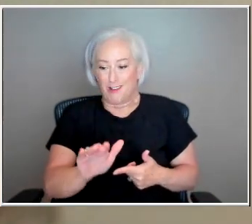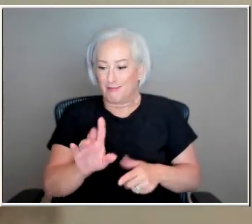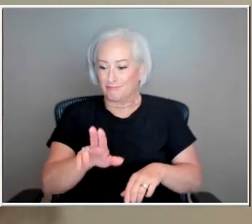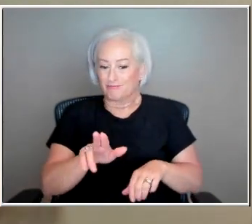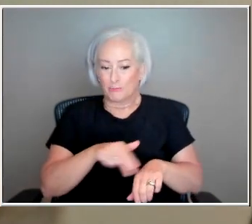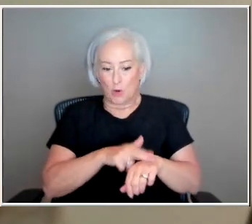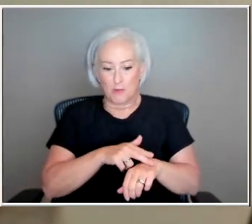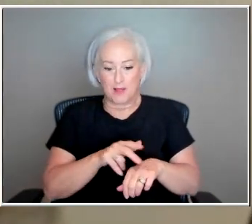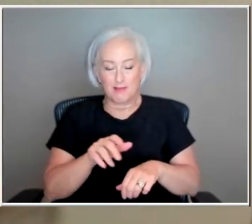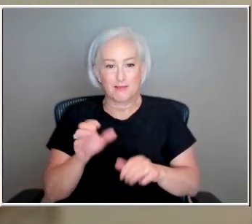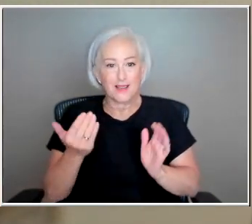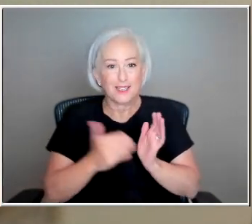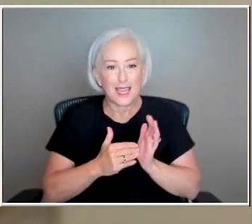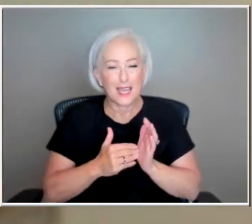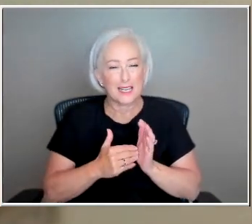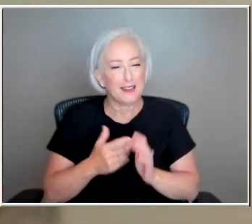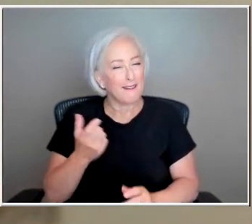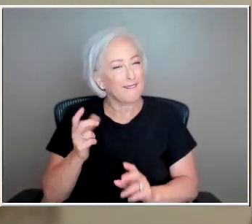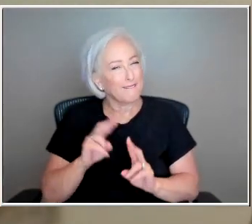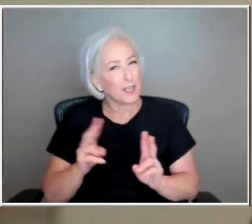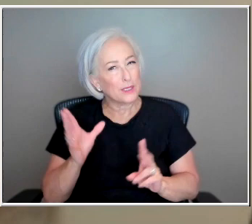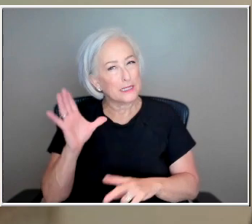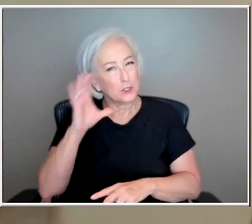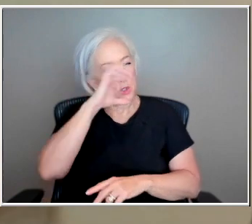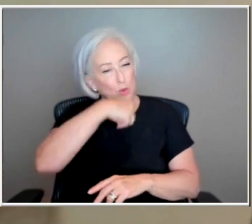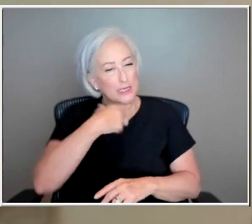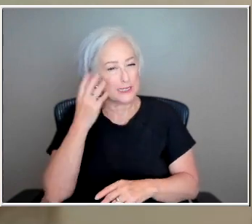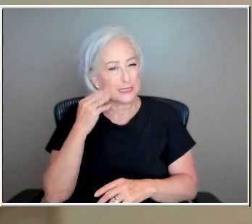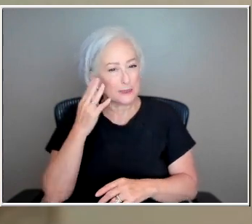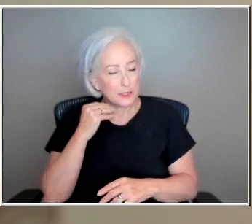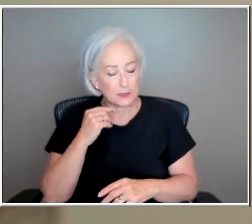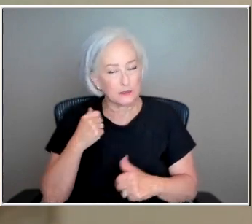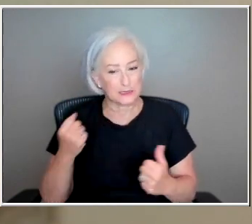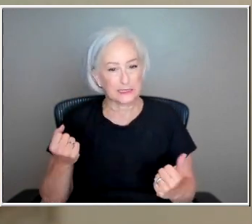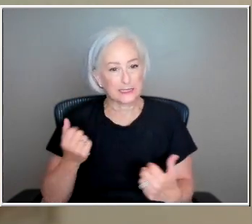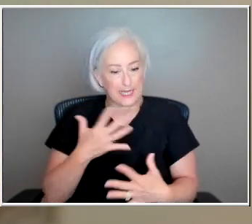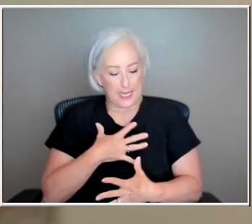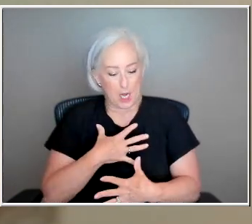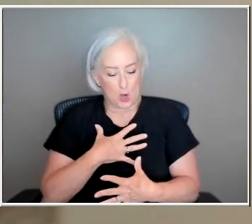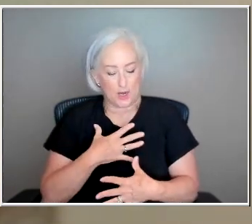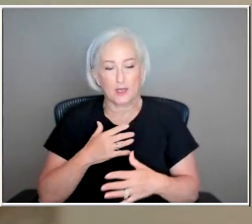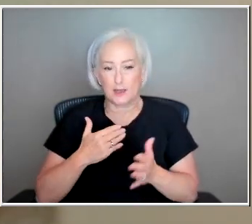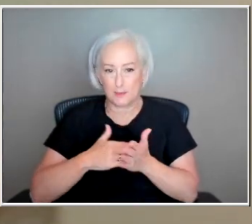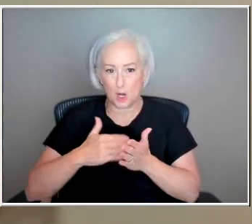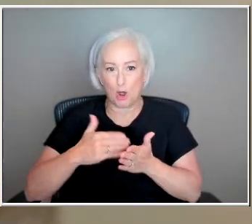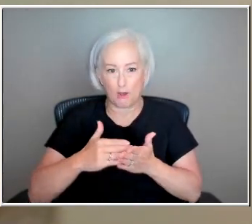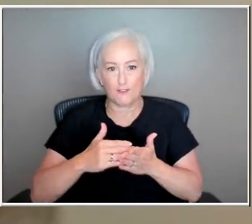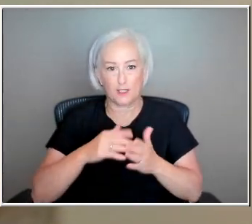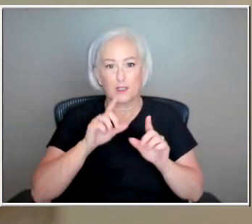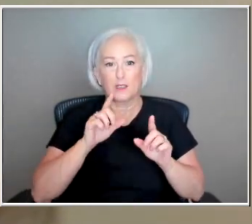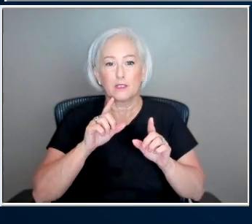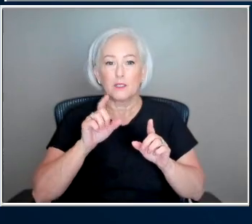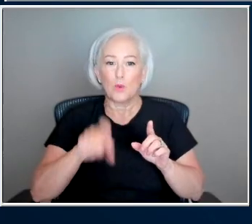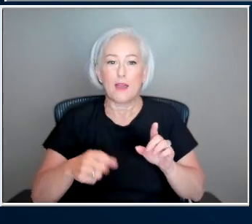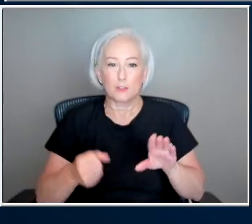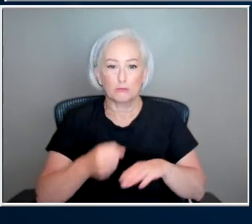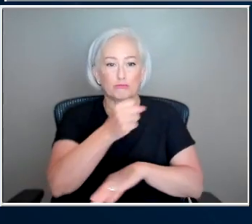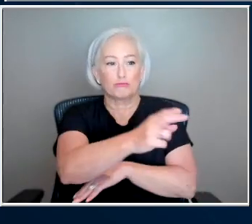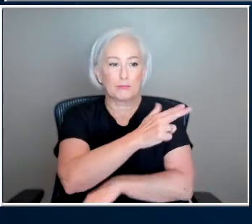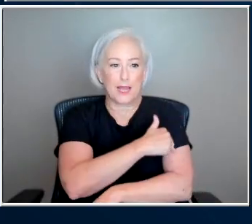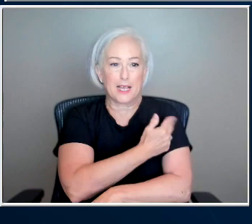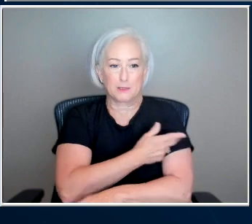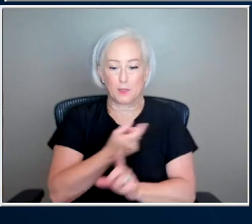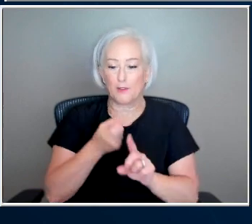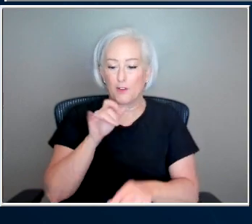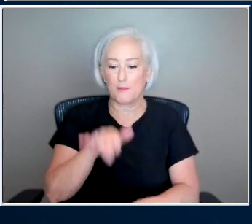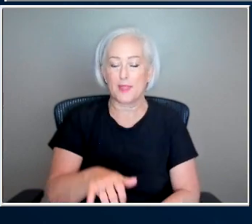strange experience. It's very scary. But yeah, many times we do end up hospitalized from it. So Izzy, I'm going to bring